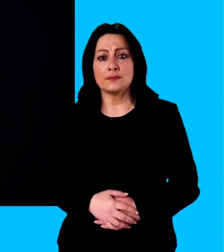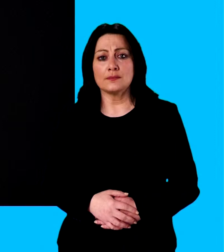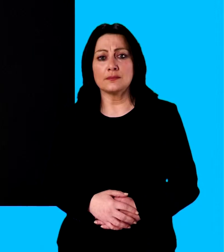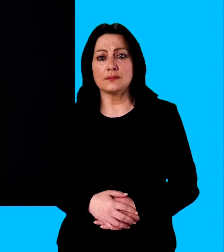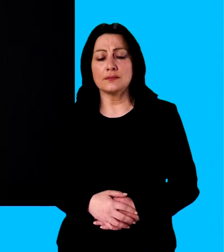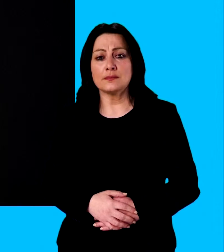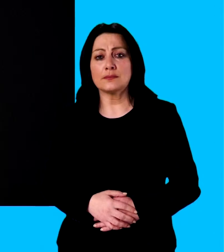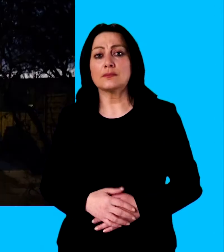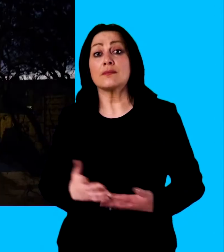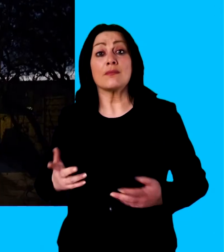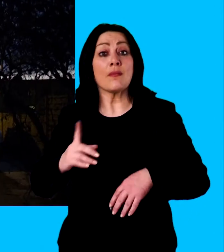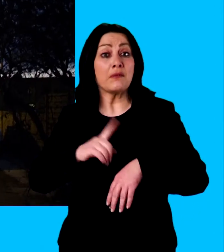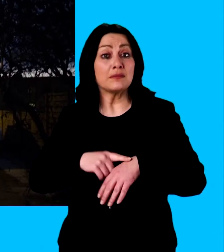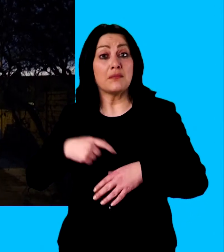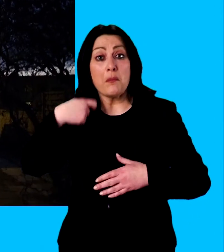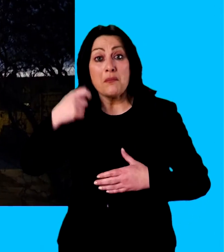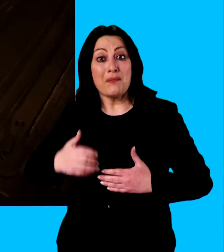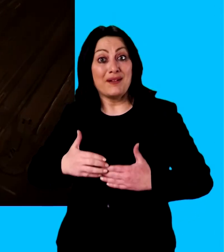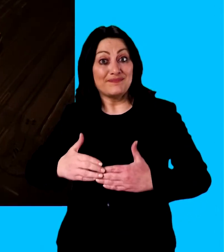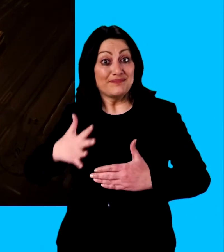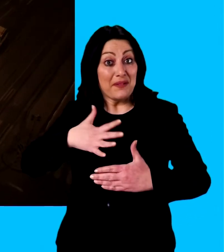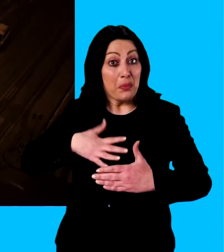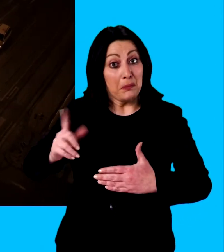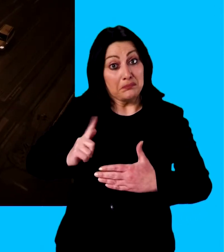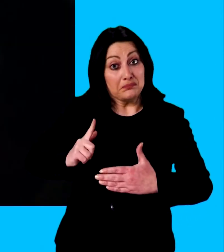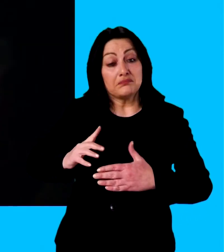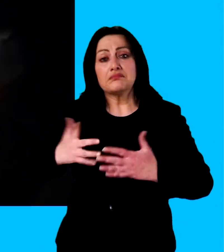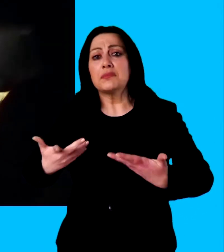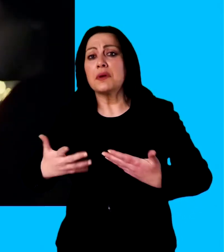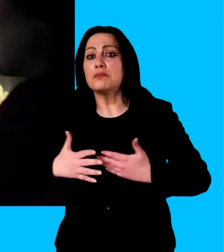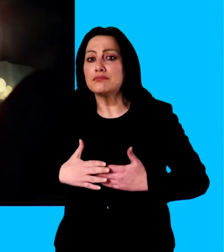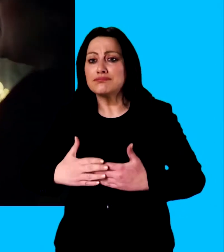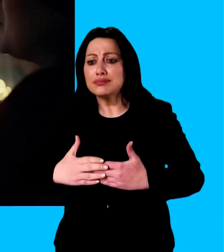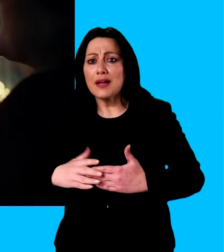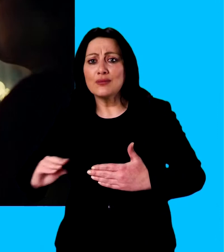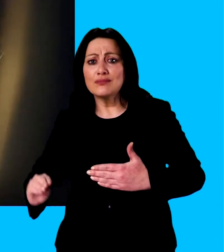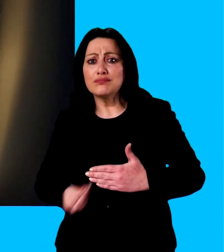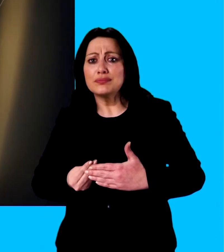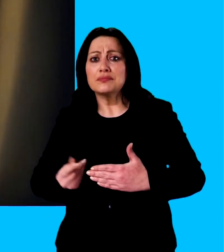Most of us are planned. Some of us are a change of plans.